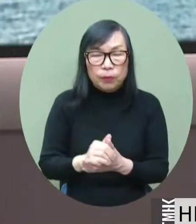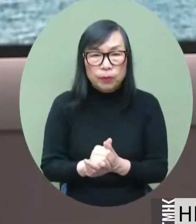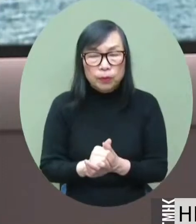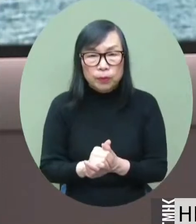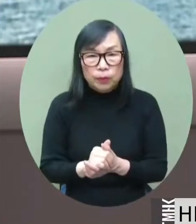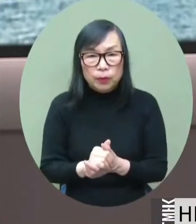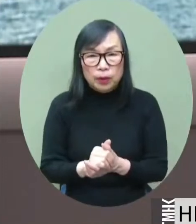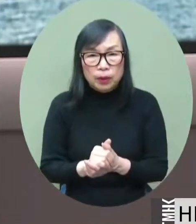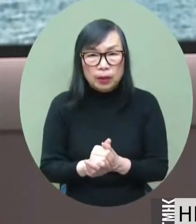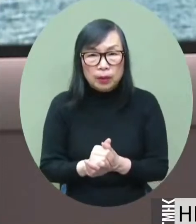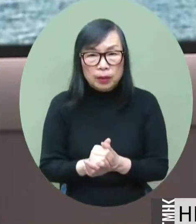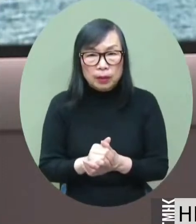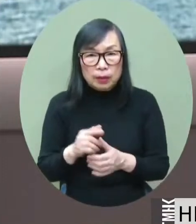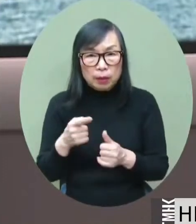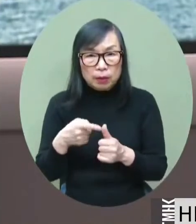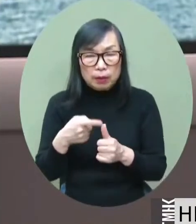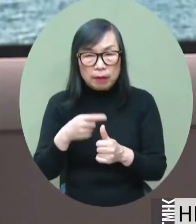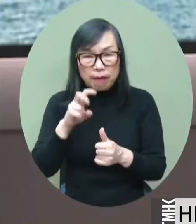problems.